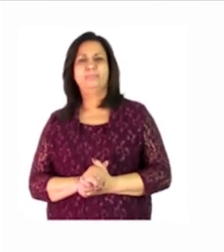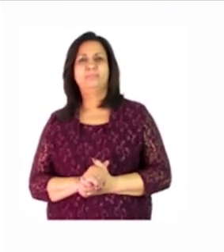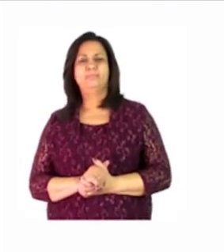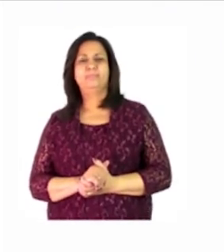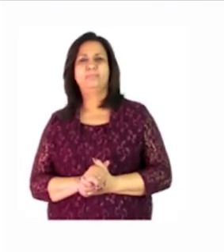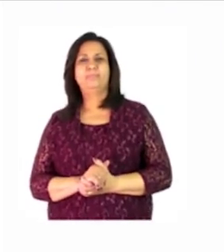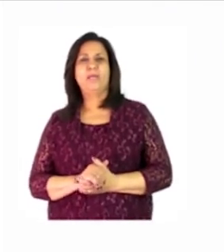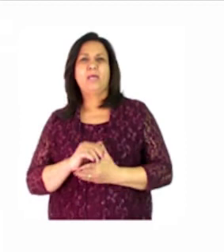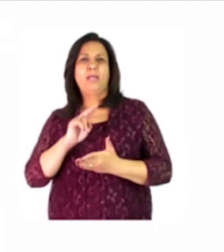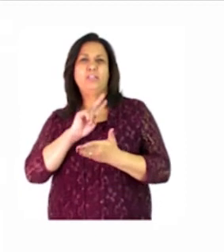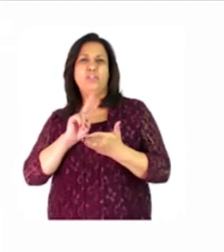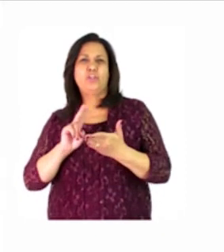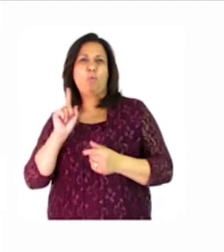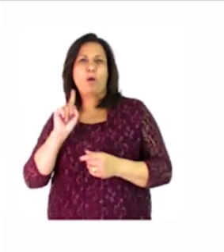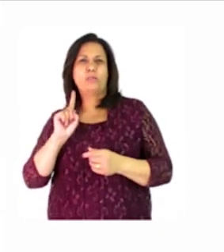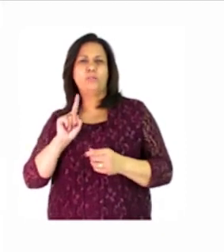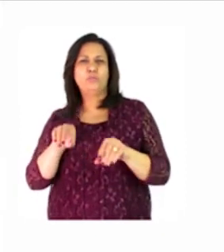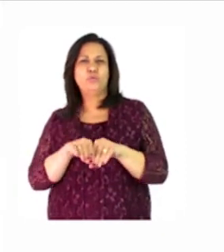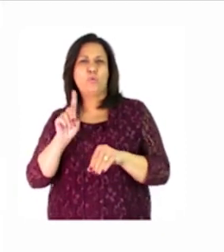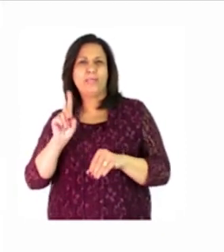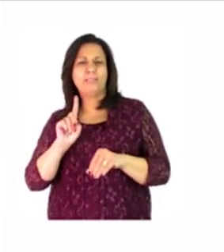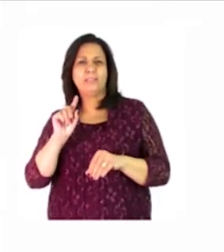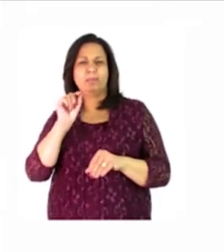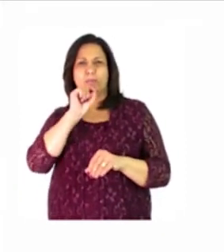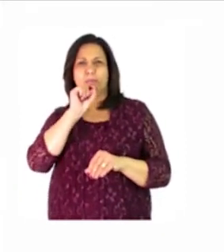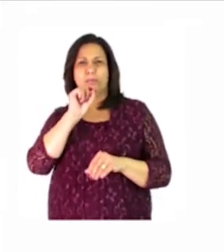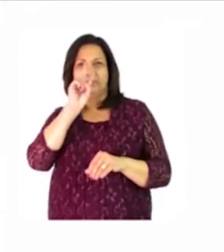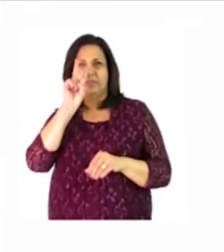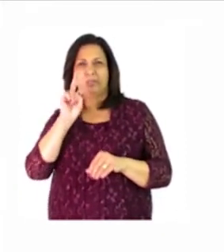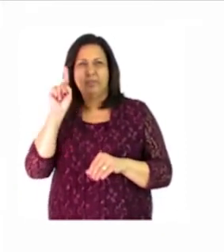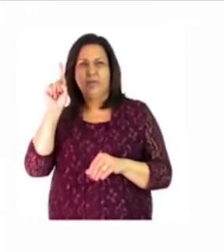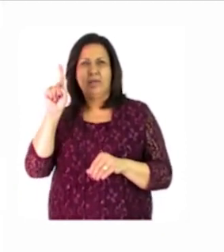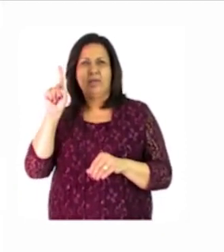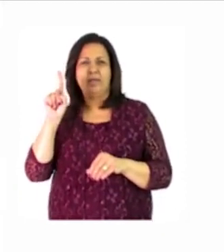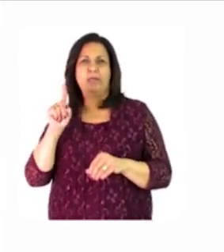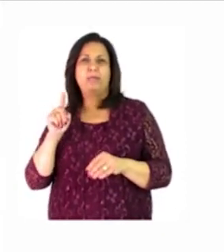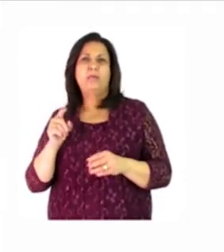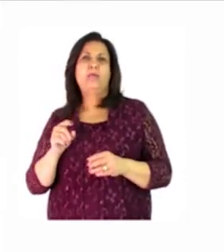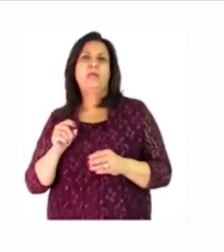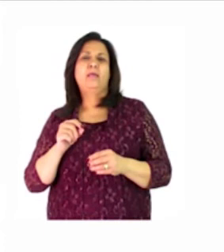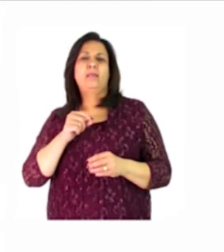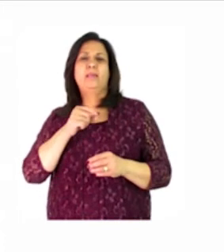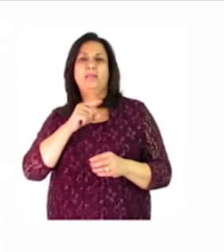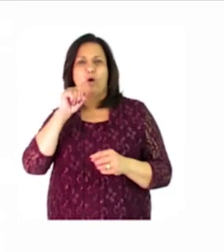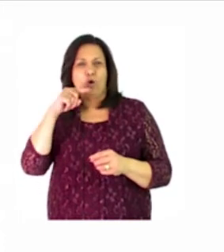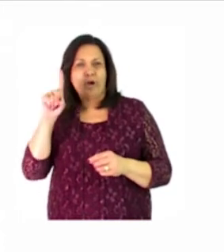On page 11, the instruction reads, fill in the correct time under each